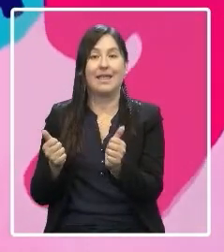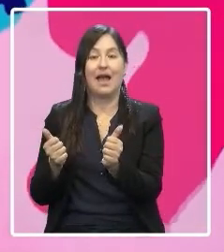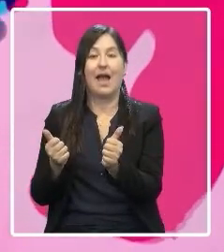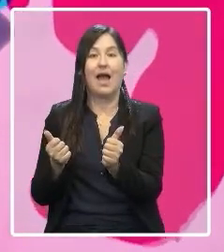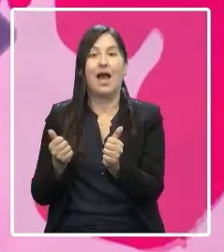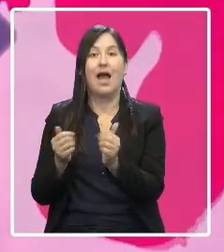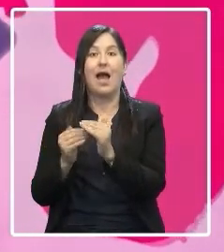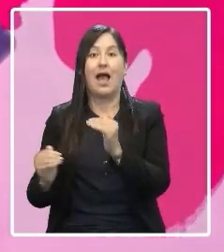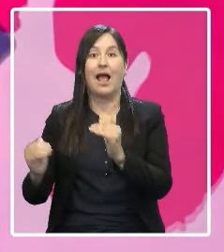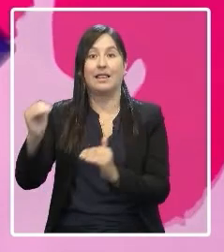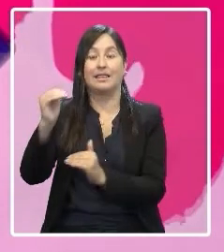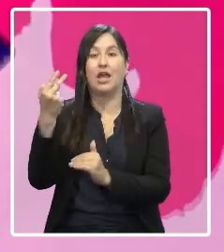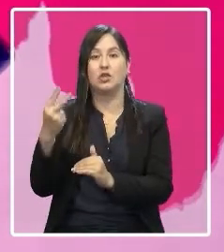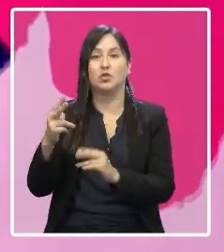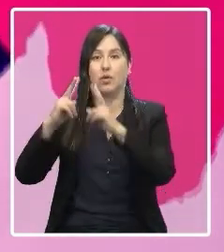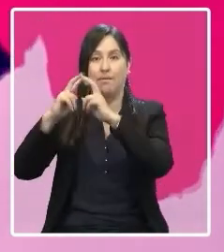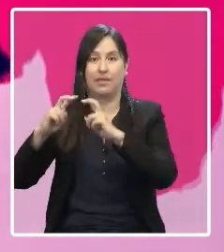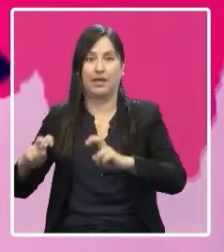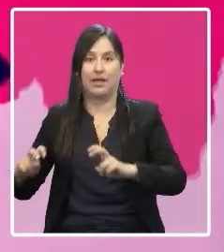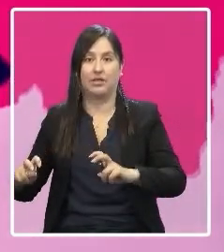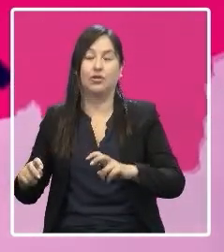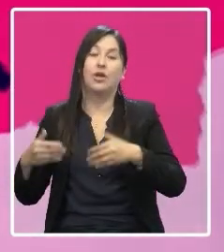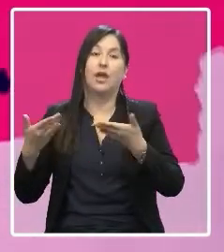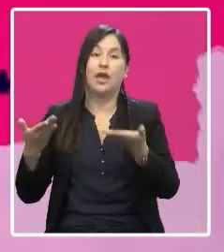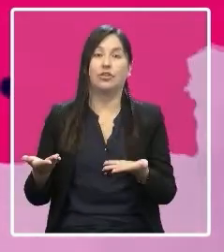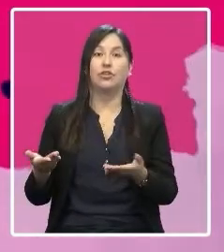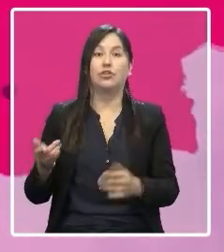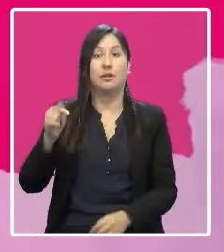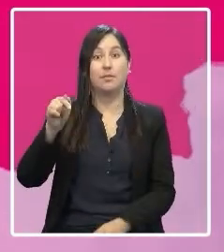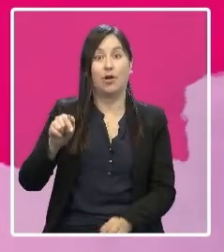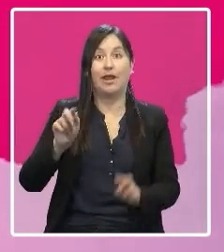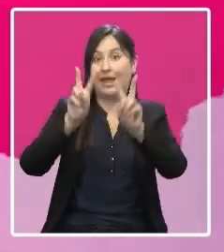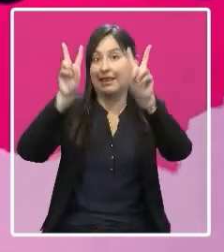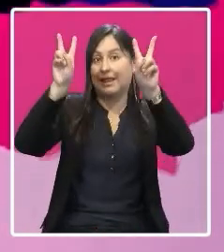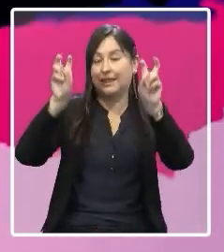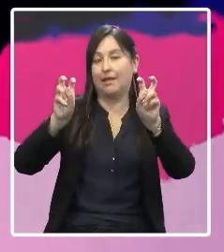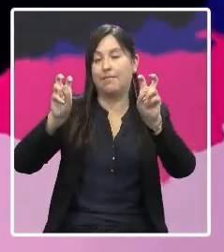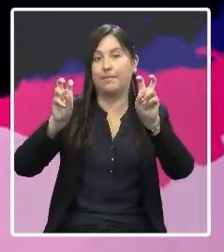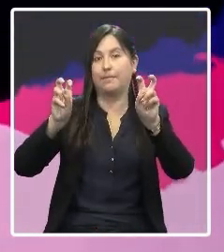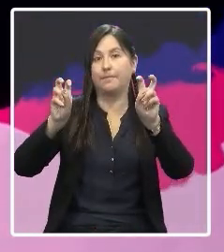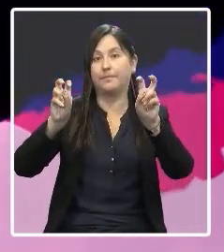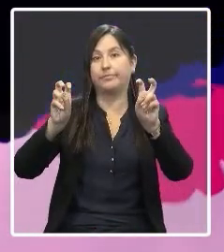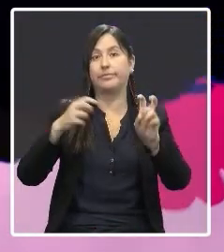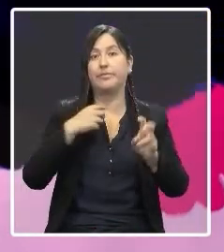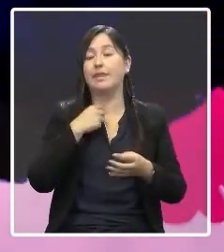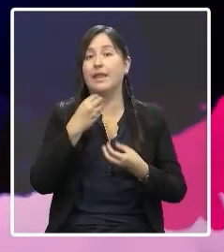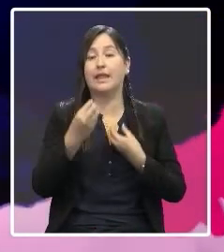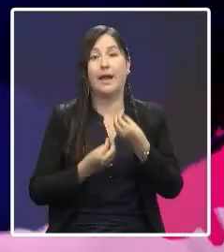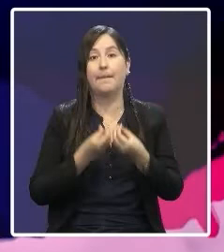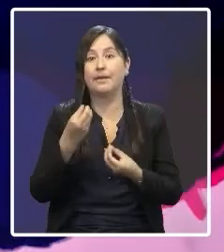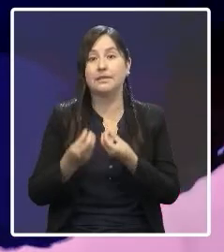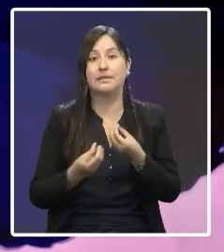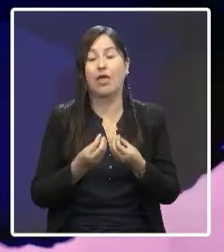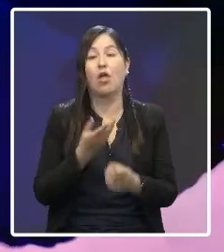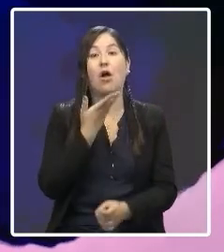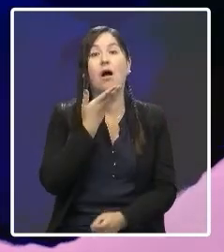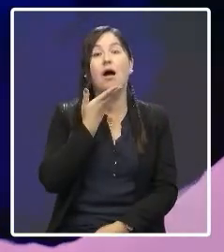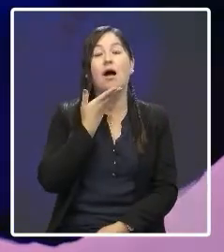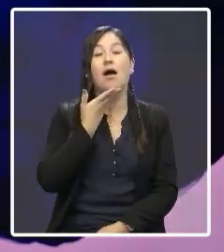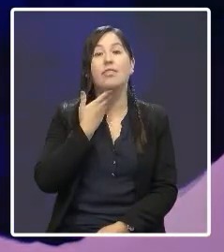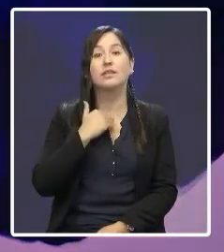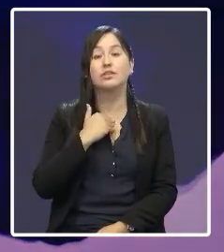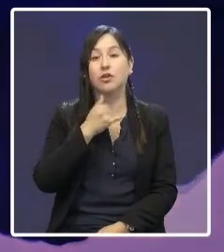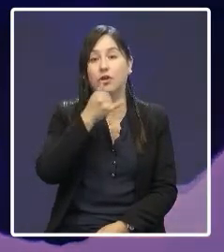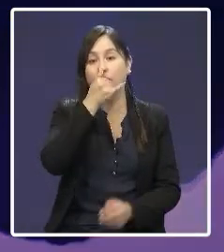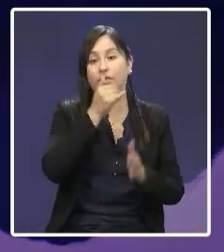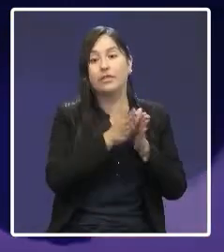of what happened to technological addictions during the pandemic, there are actually insufficient quantitative studies on all these different online